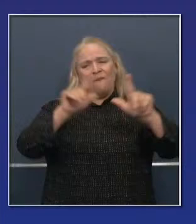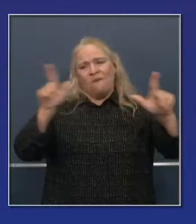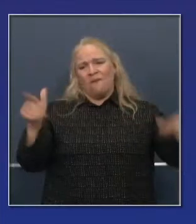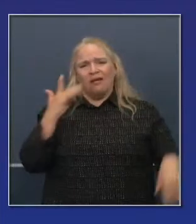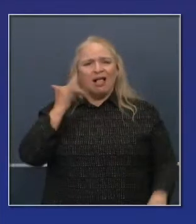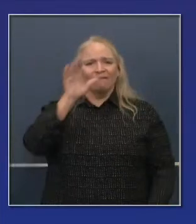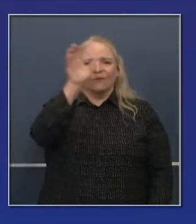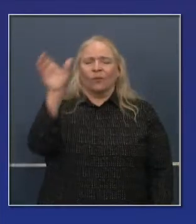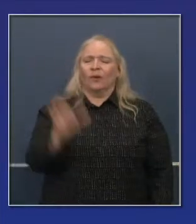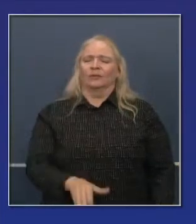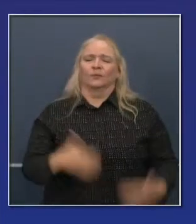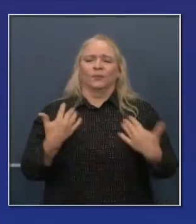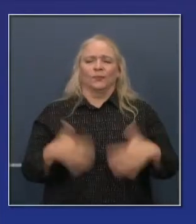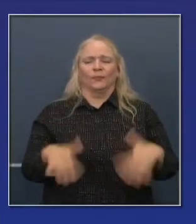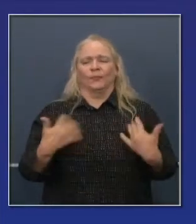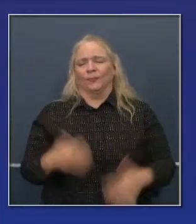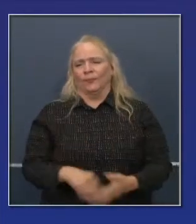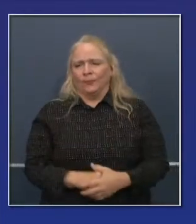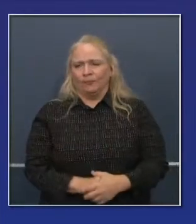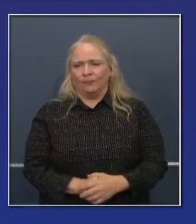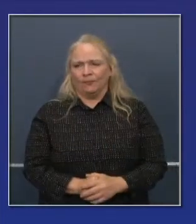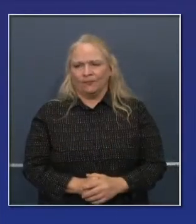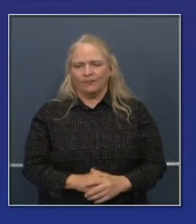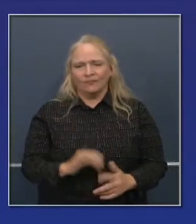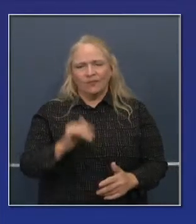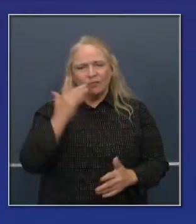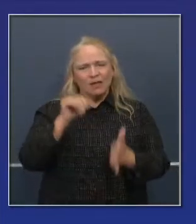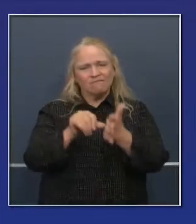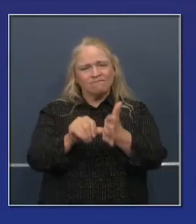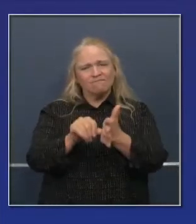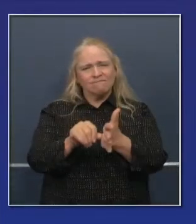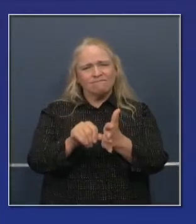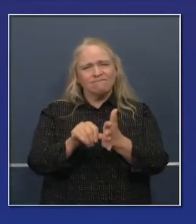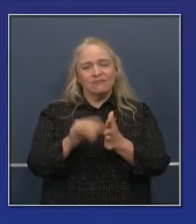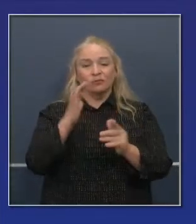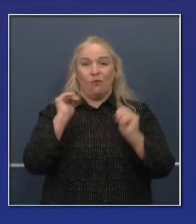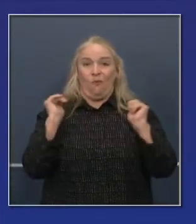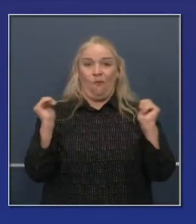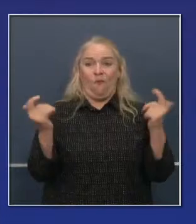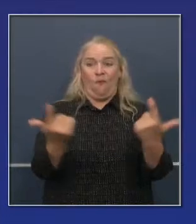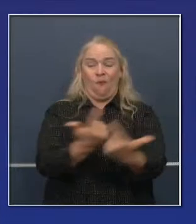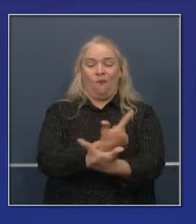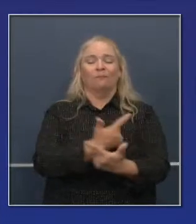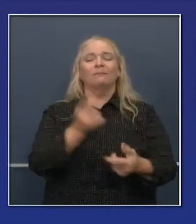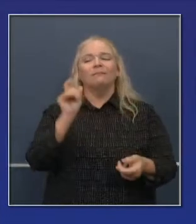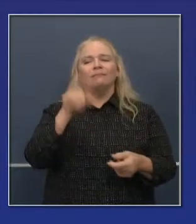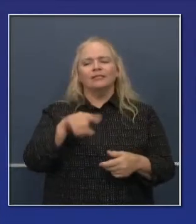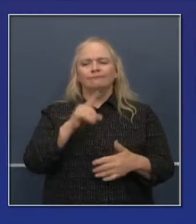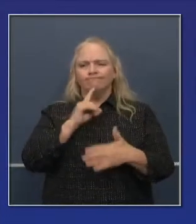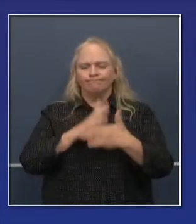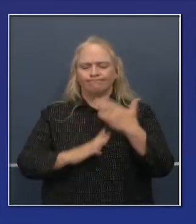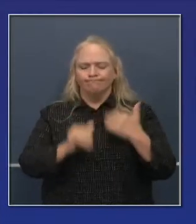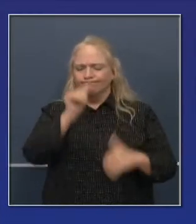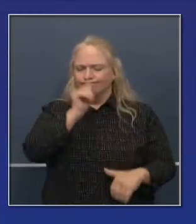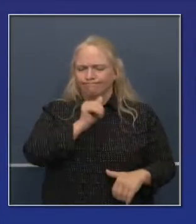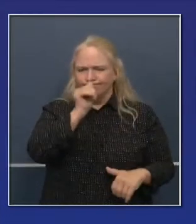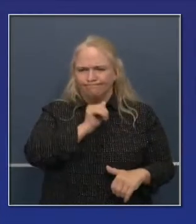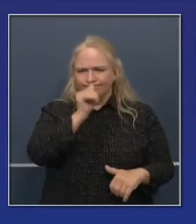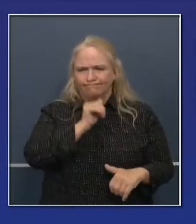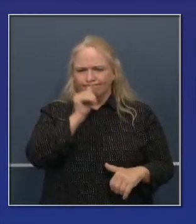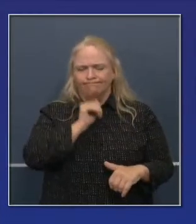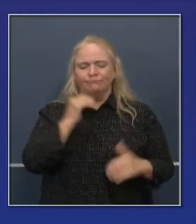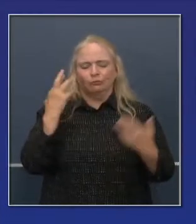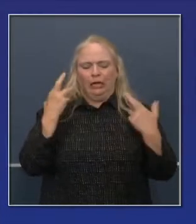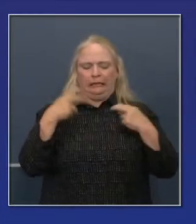virus. So that's why it's incumbent upon all of us to recognize soberly that COVID-19 is not going